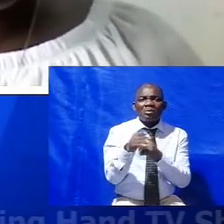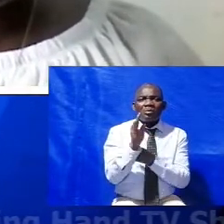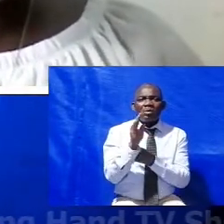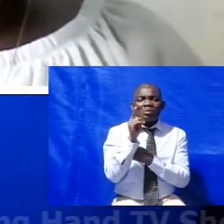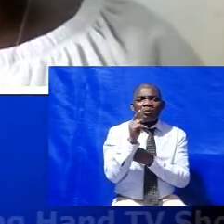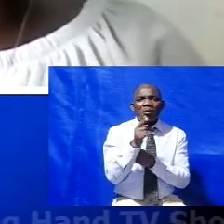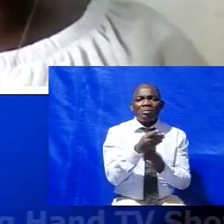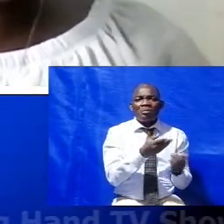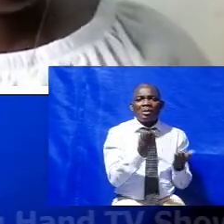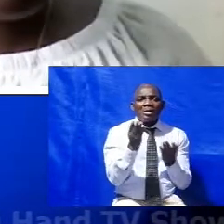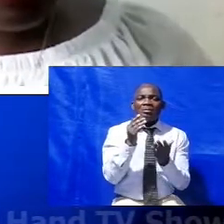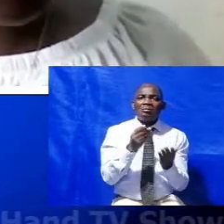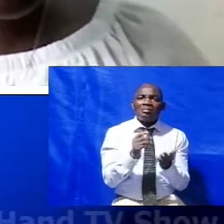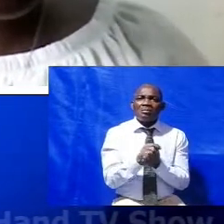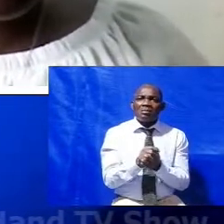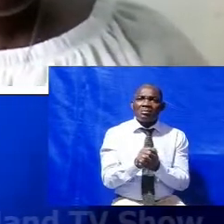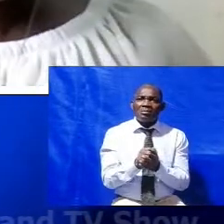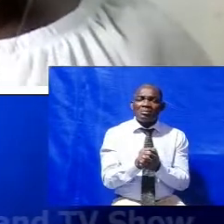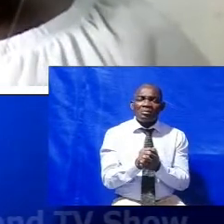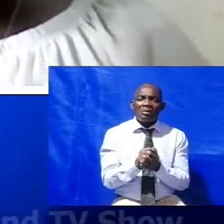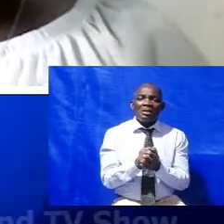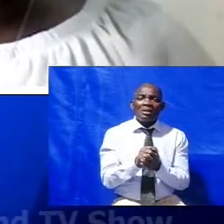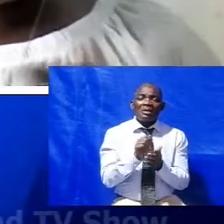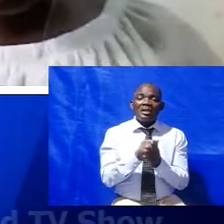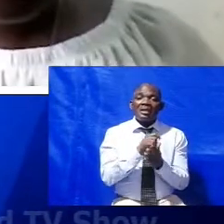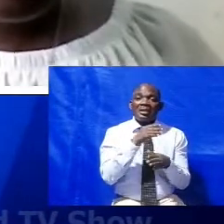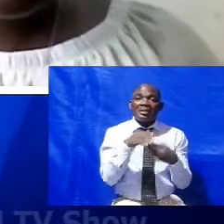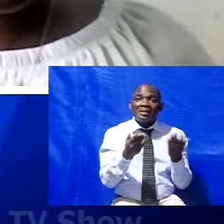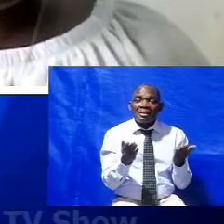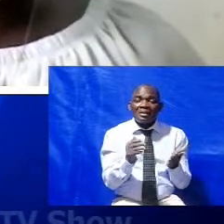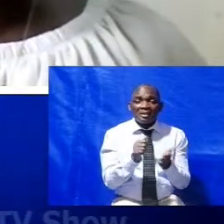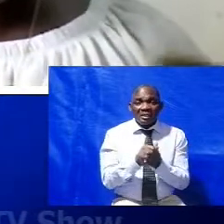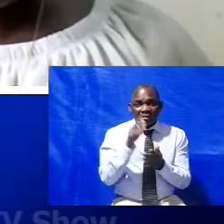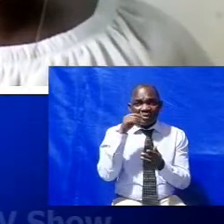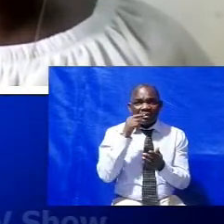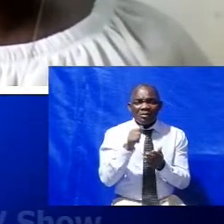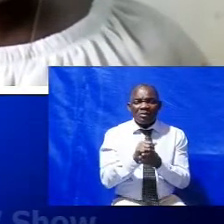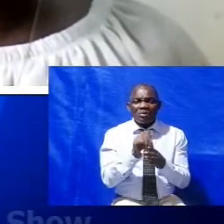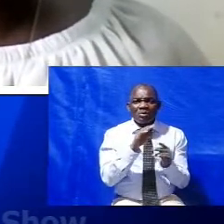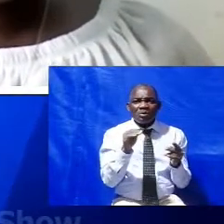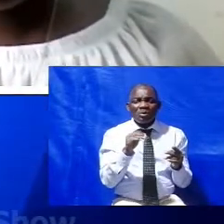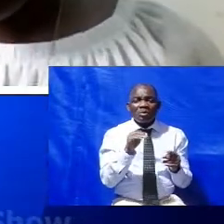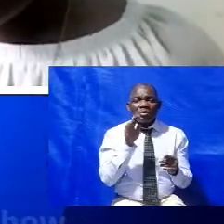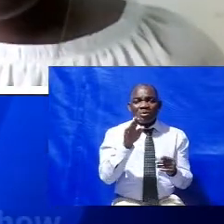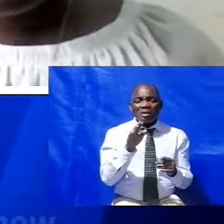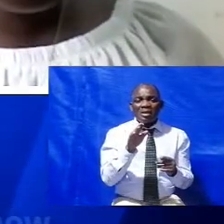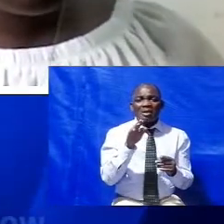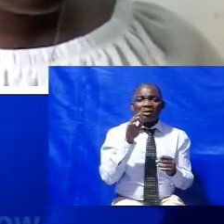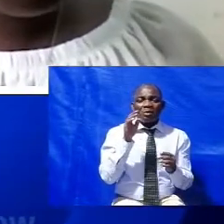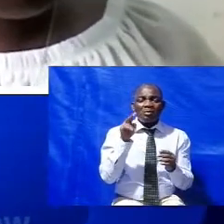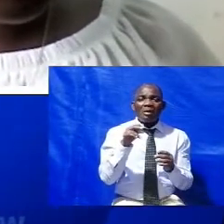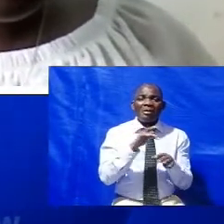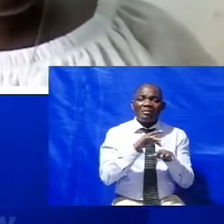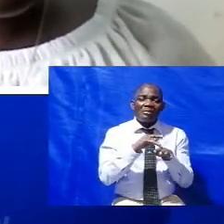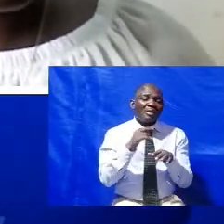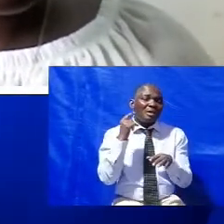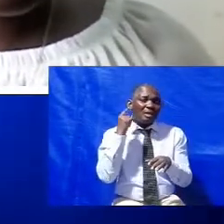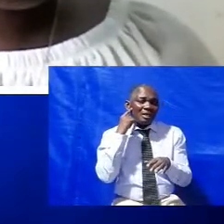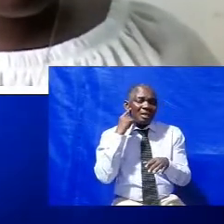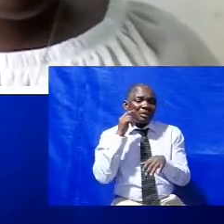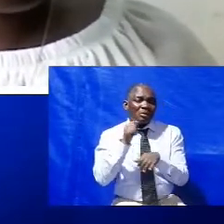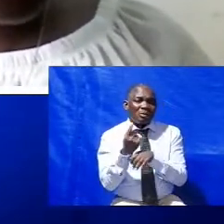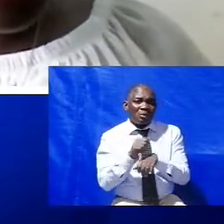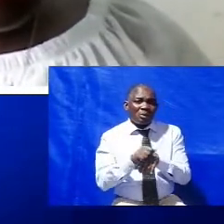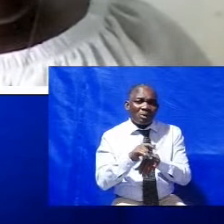at some point, God carried that person. Yeah. And then when they got to the end, this guy said, look, it's only your feet that are